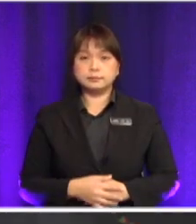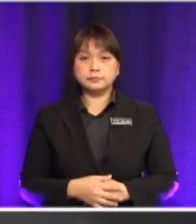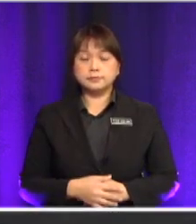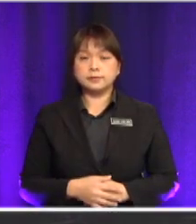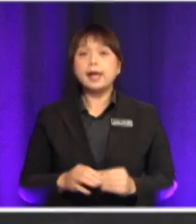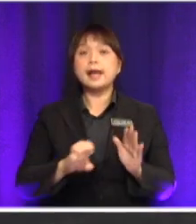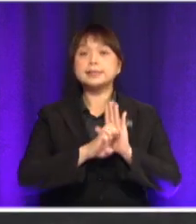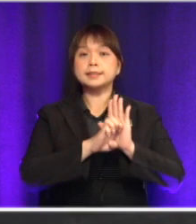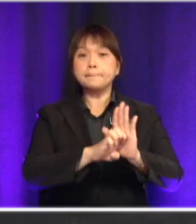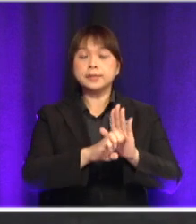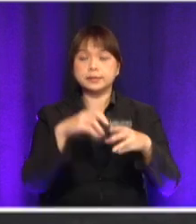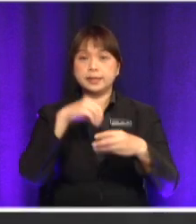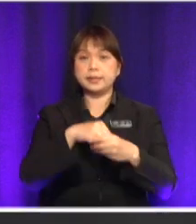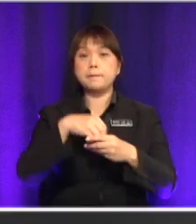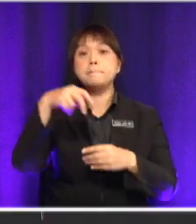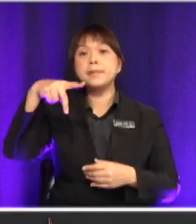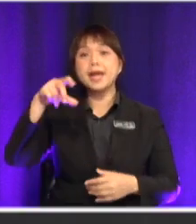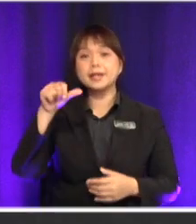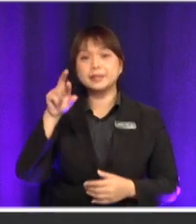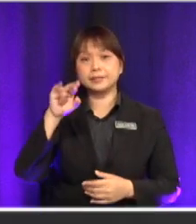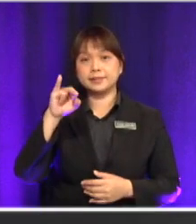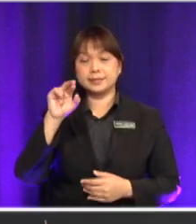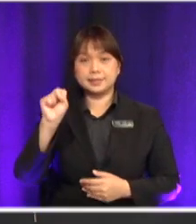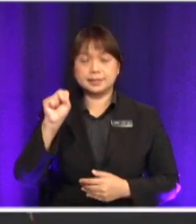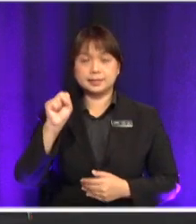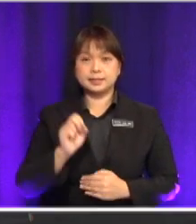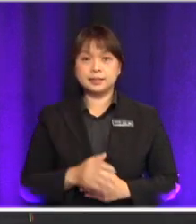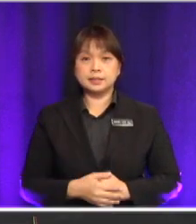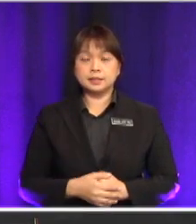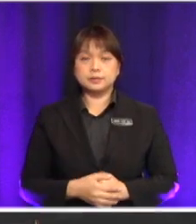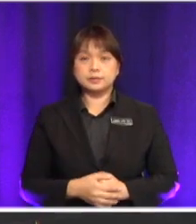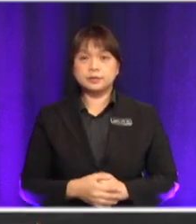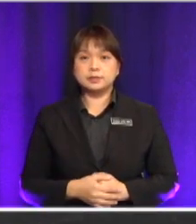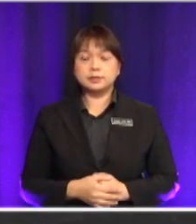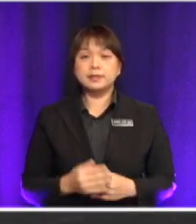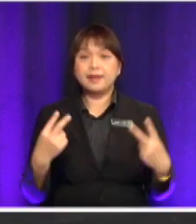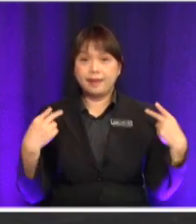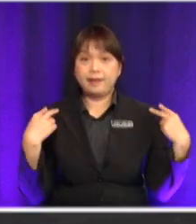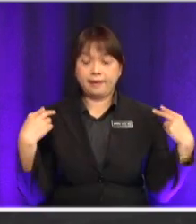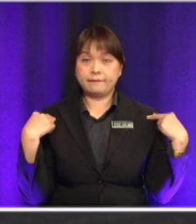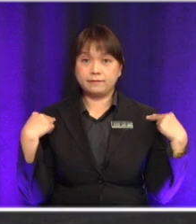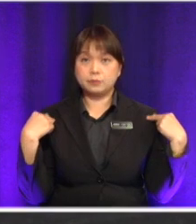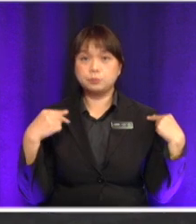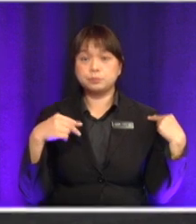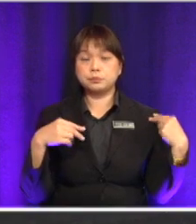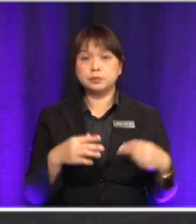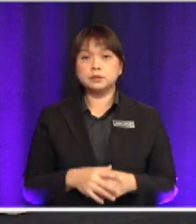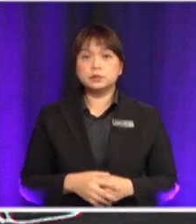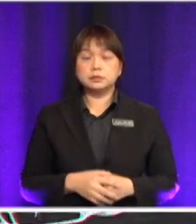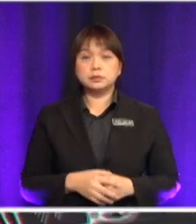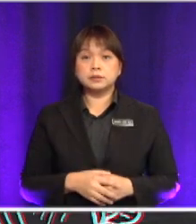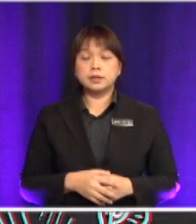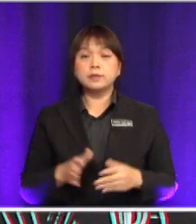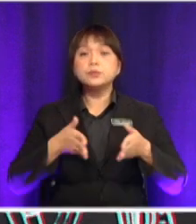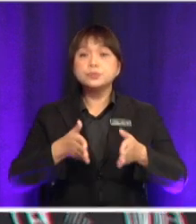Paris. They have road cameras. So for example, if there are any problems in the traffic, so